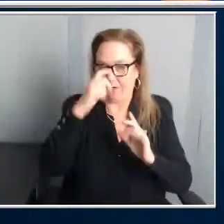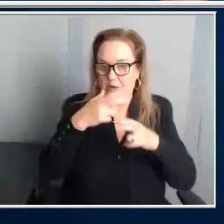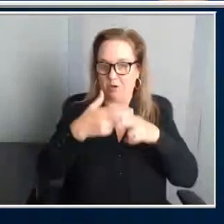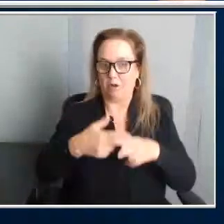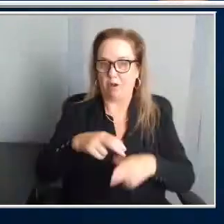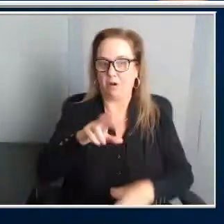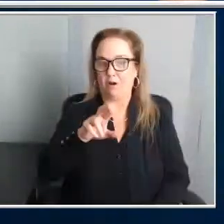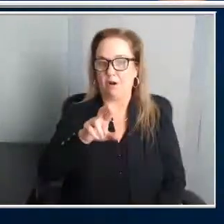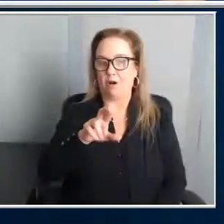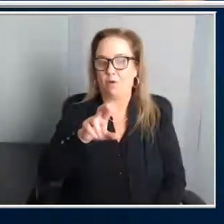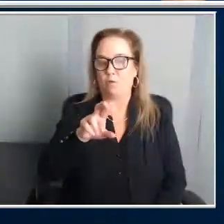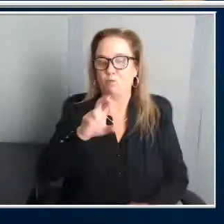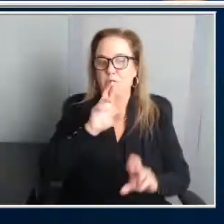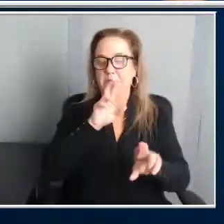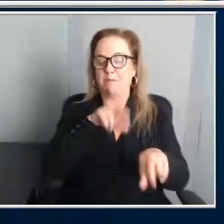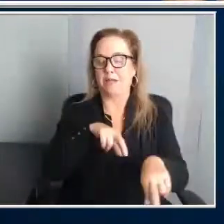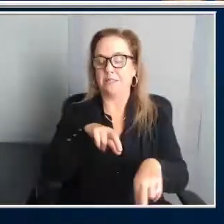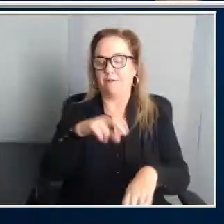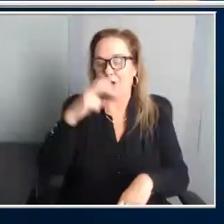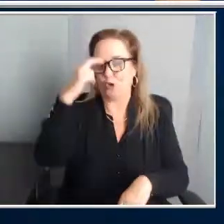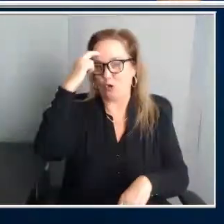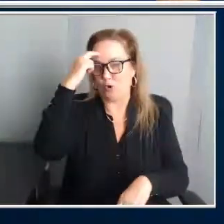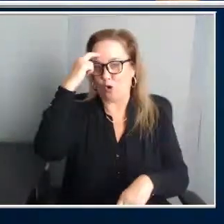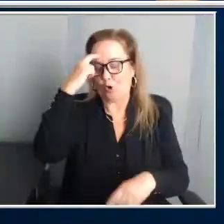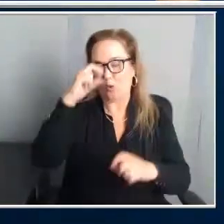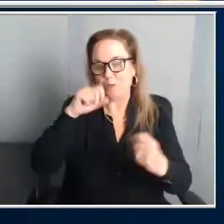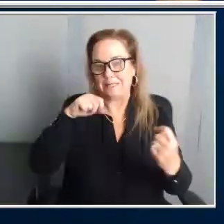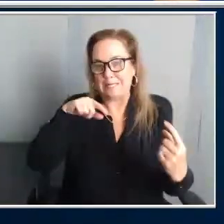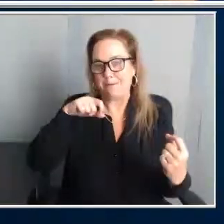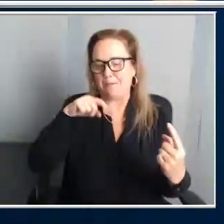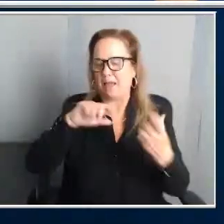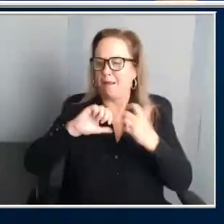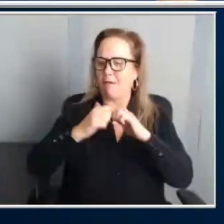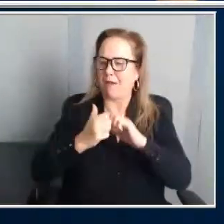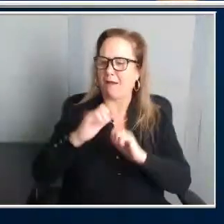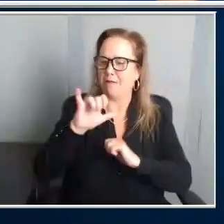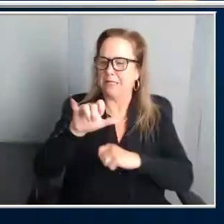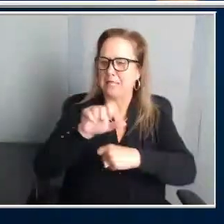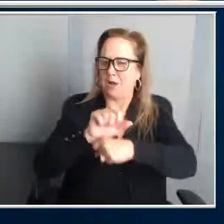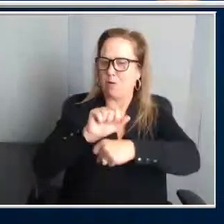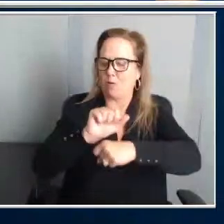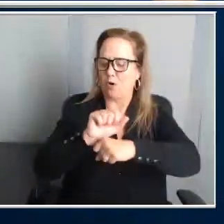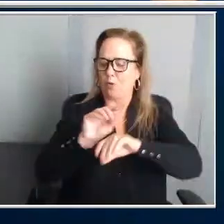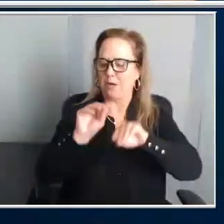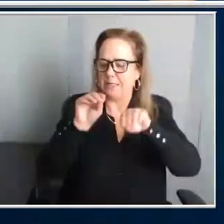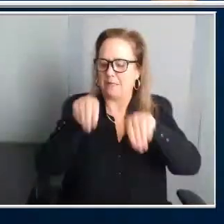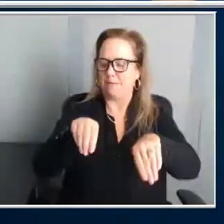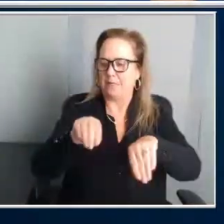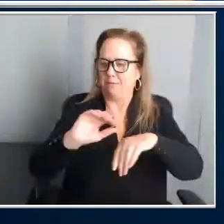responsive neurostimulator. How does that work once it's inside the brain?